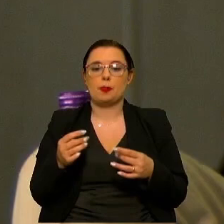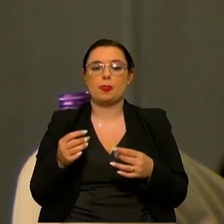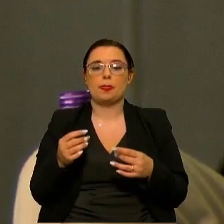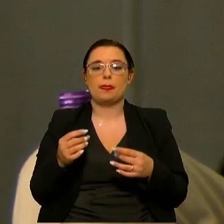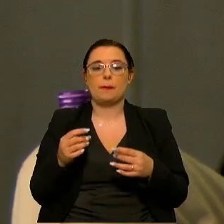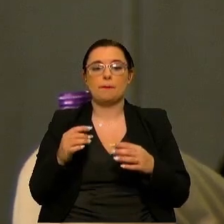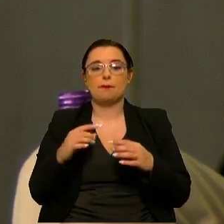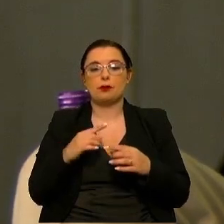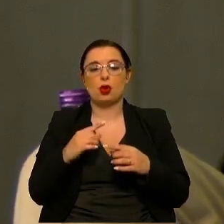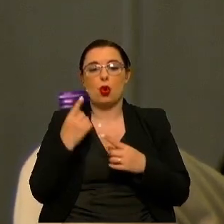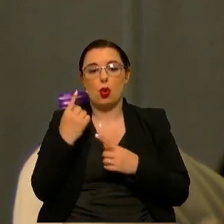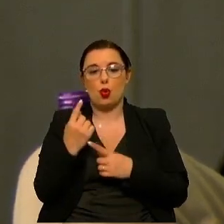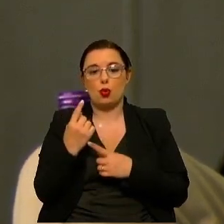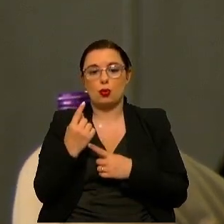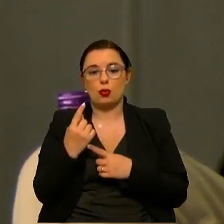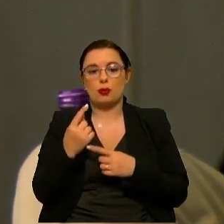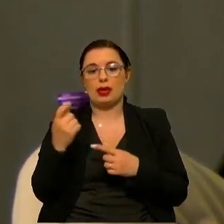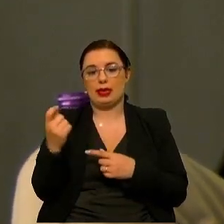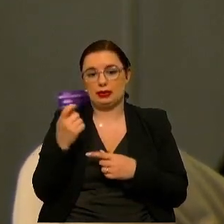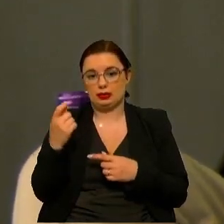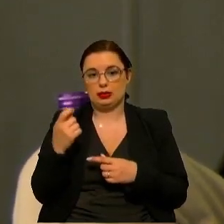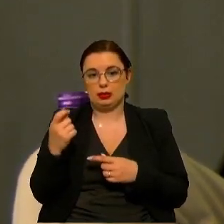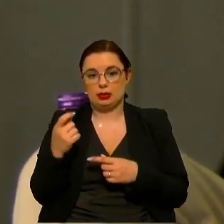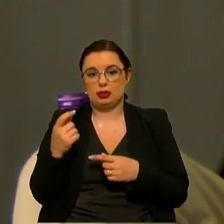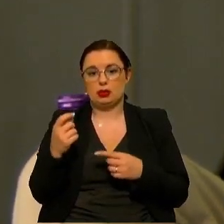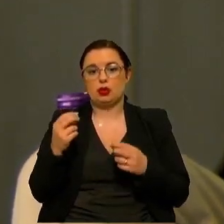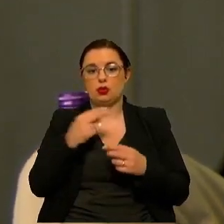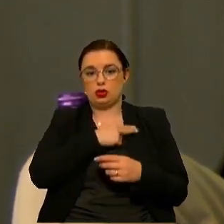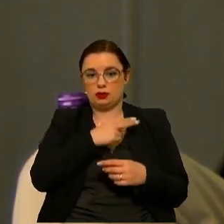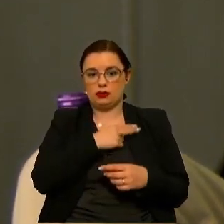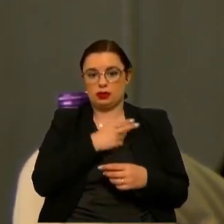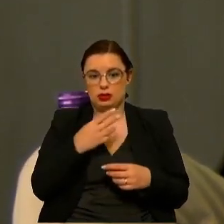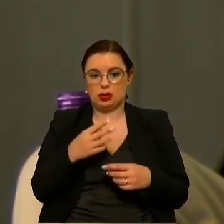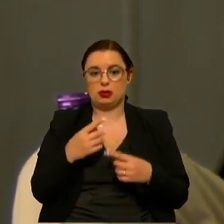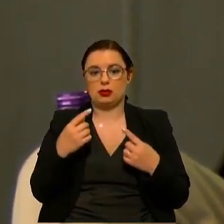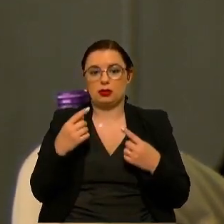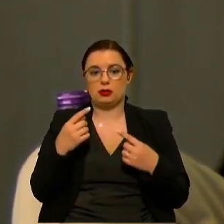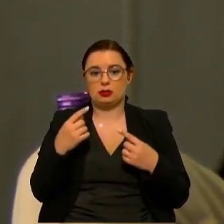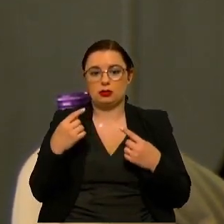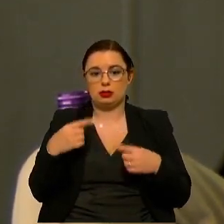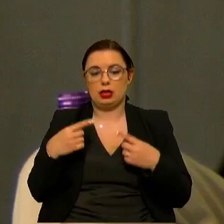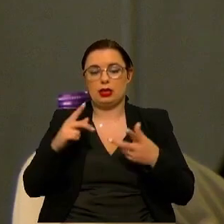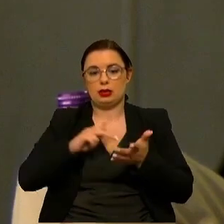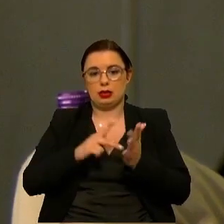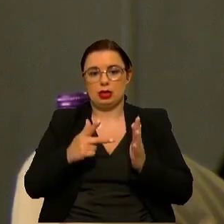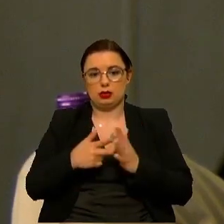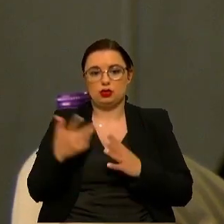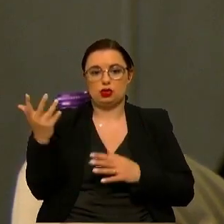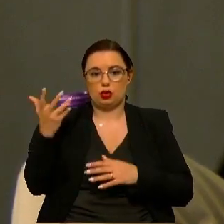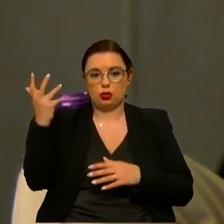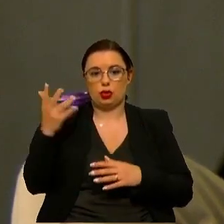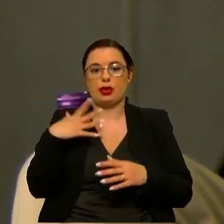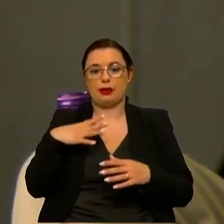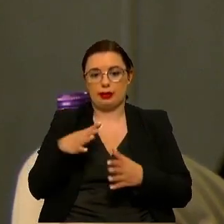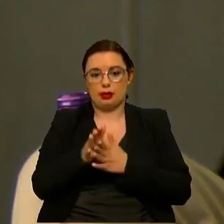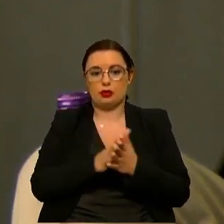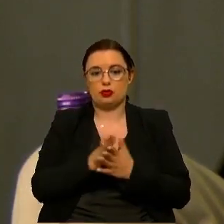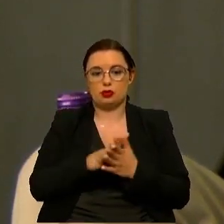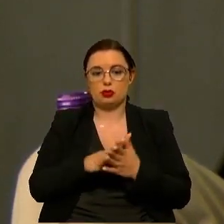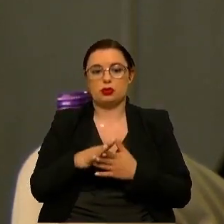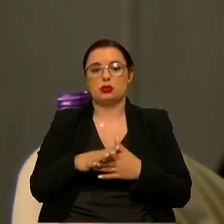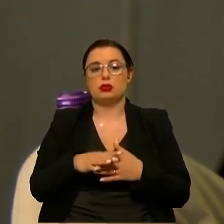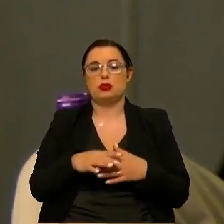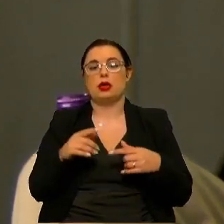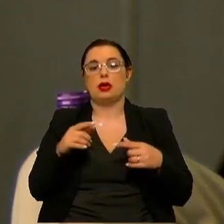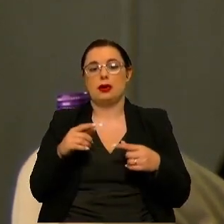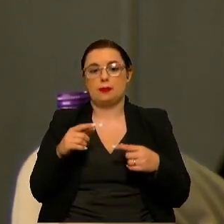European initiatives. When there's a flagship, there's a entity, a university with spearhead technology and